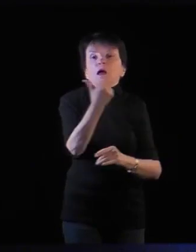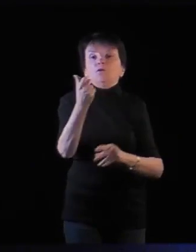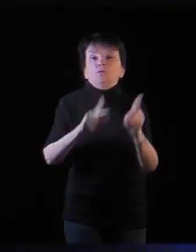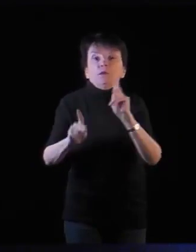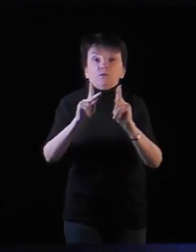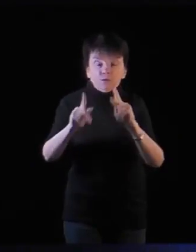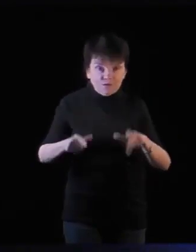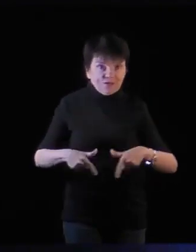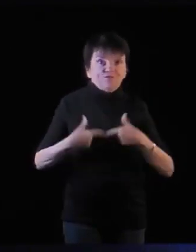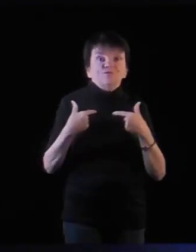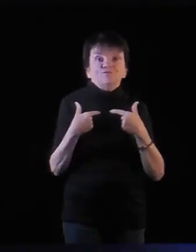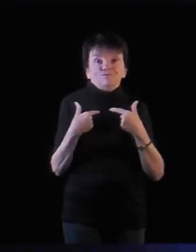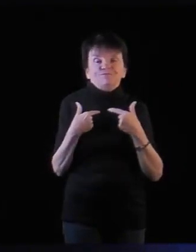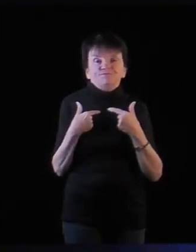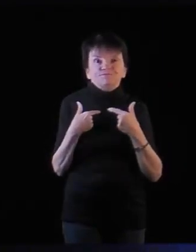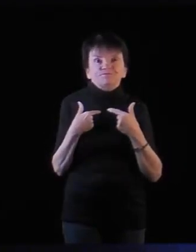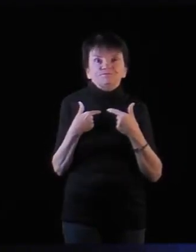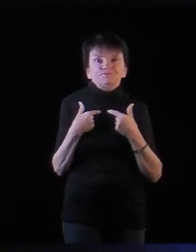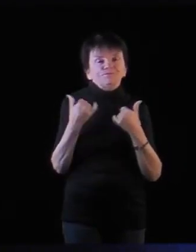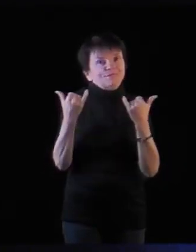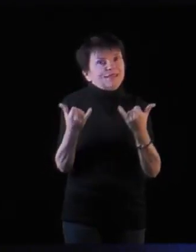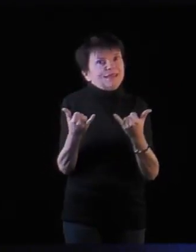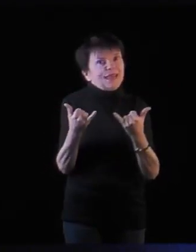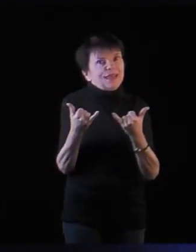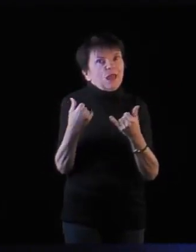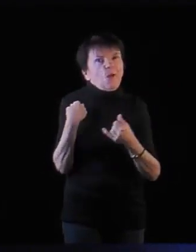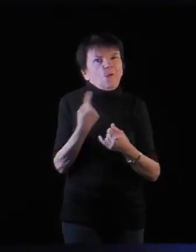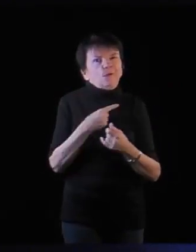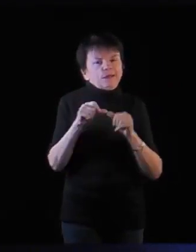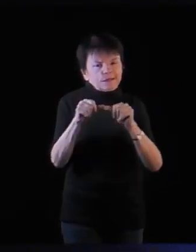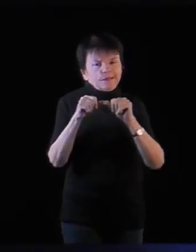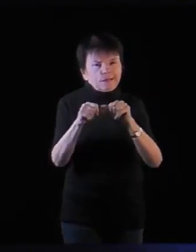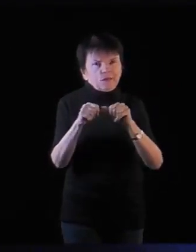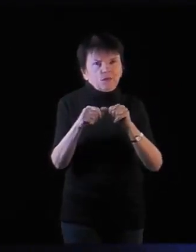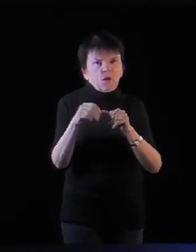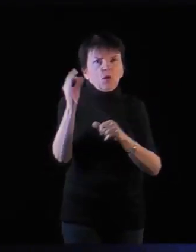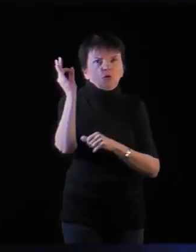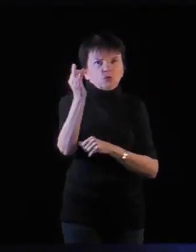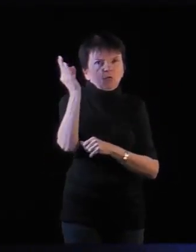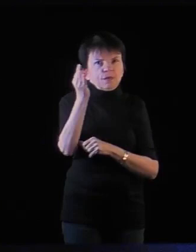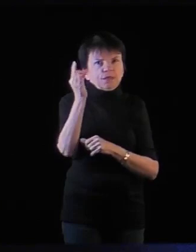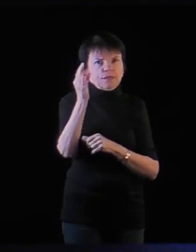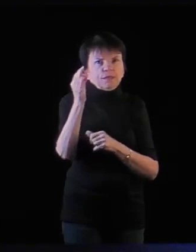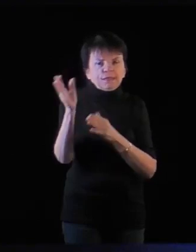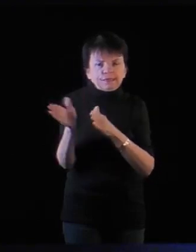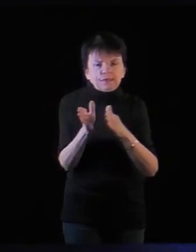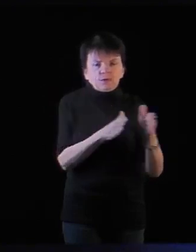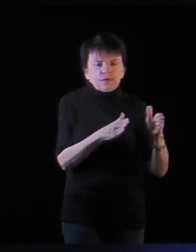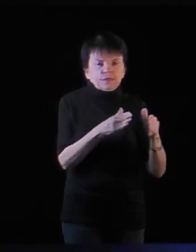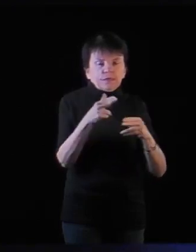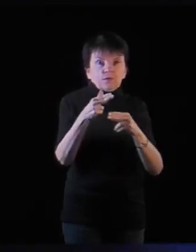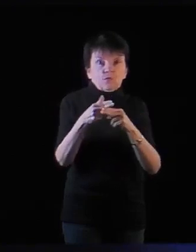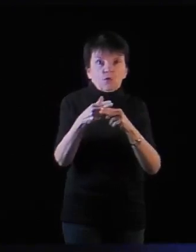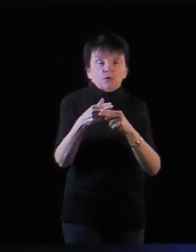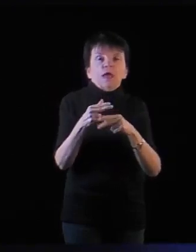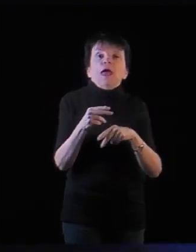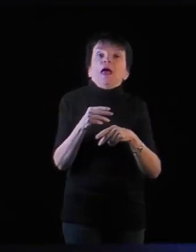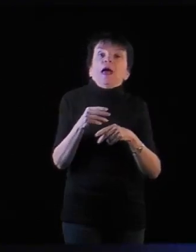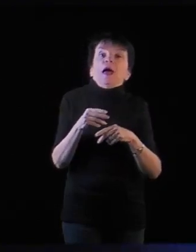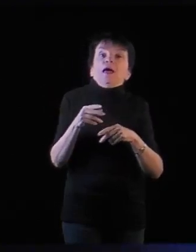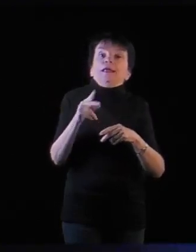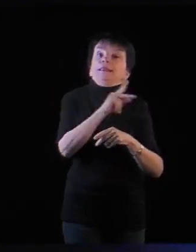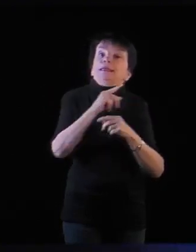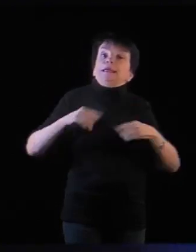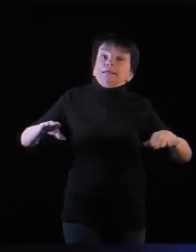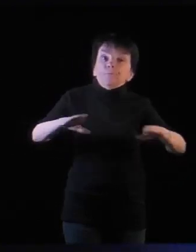life. Today, as we continue in our sermon series called The Kingdom, I want to remind